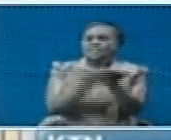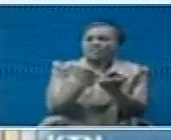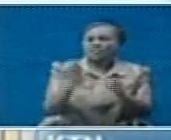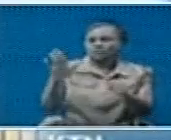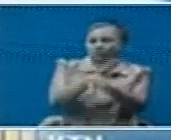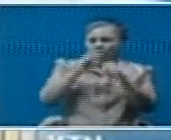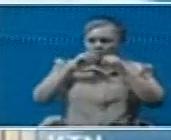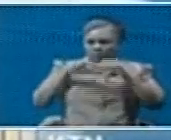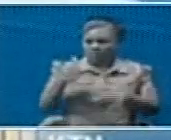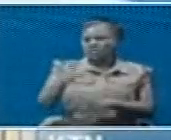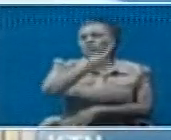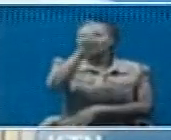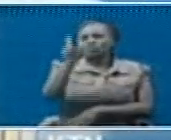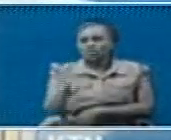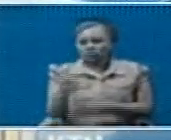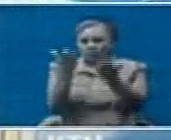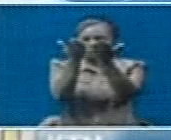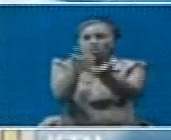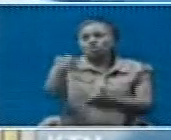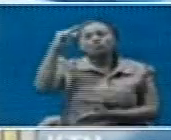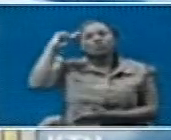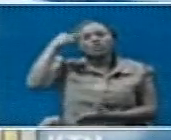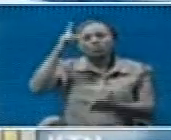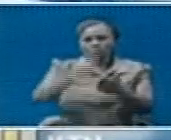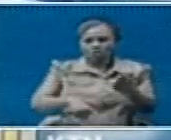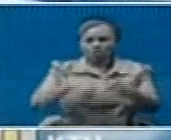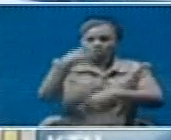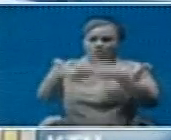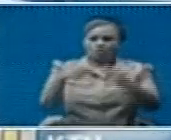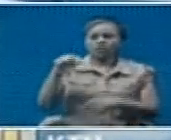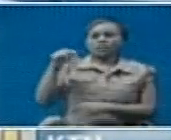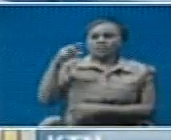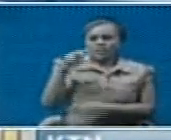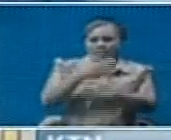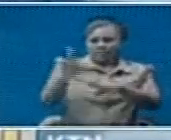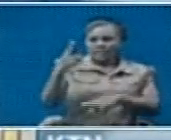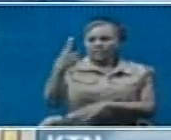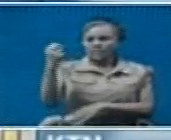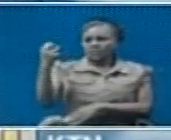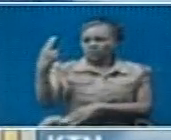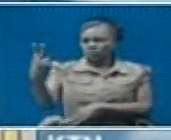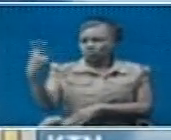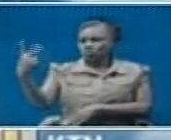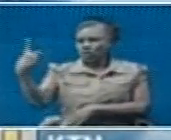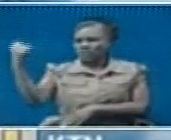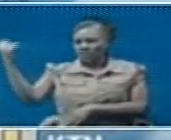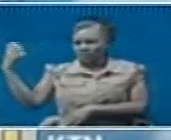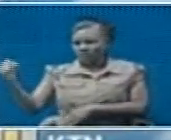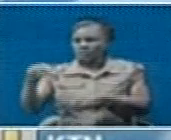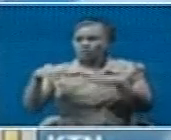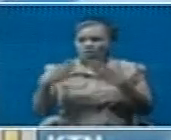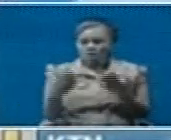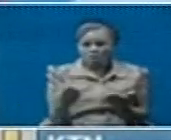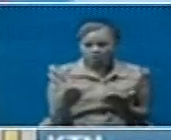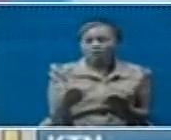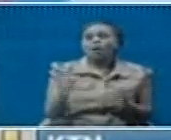devolved? That's right. That's the question on the table. Let us know what you think. You can do that by sending us an SMS. 22155 is the